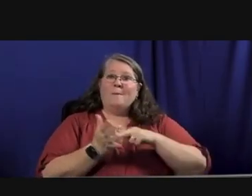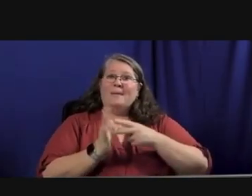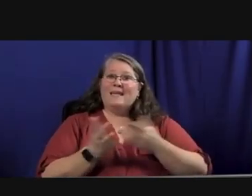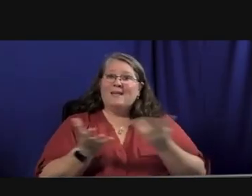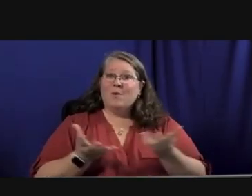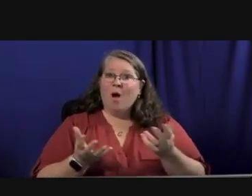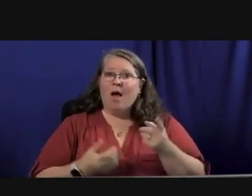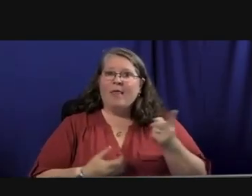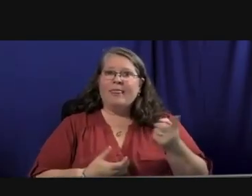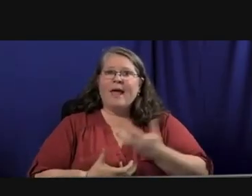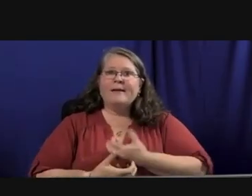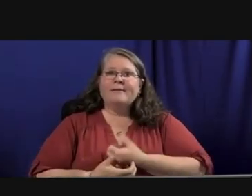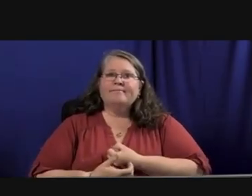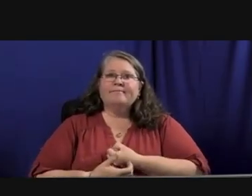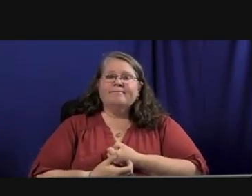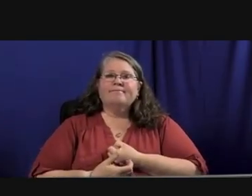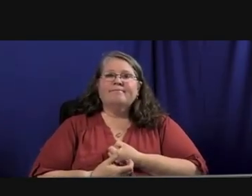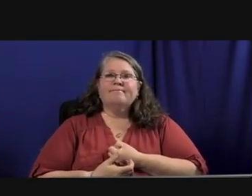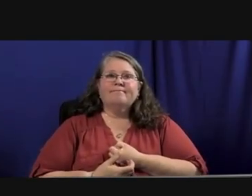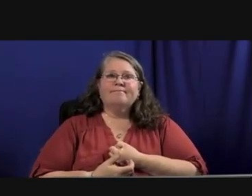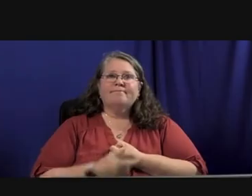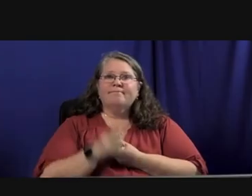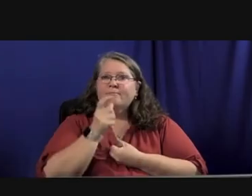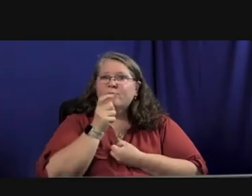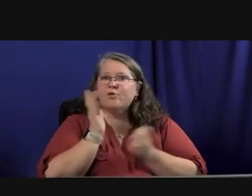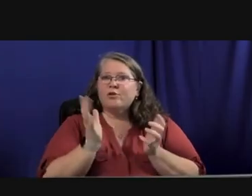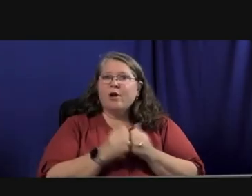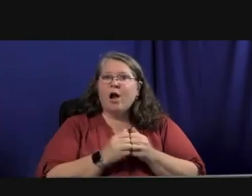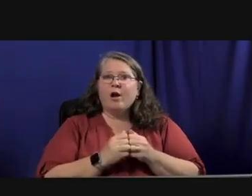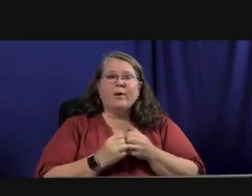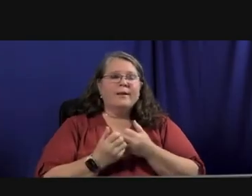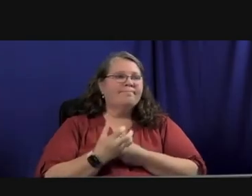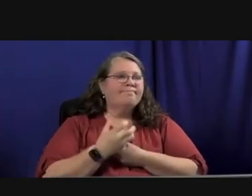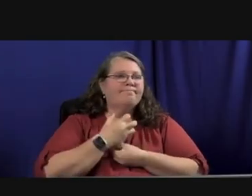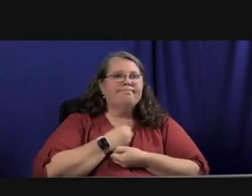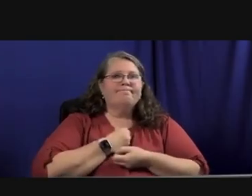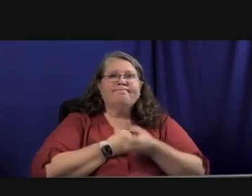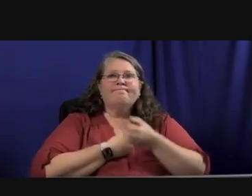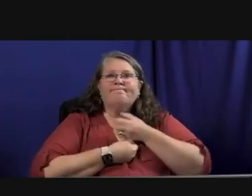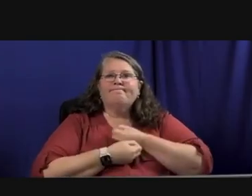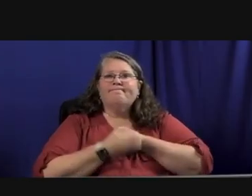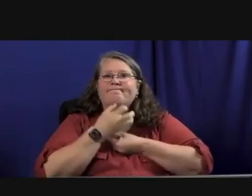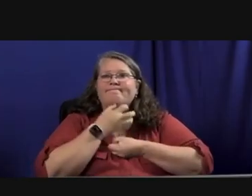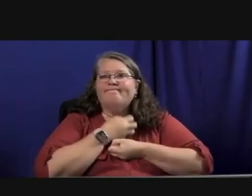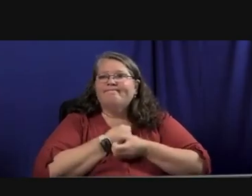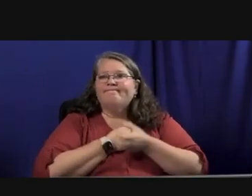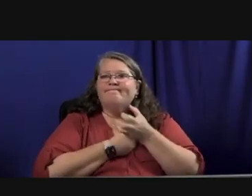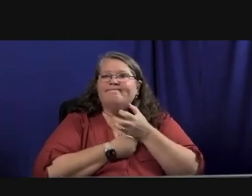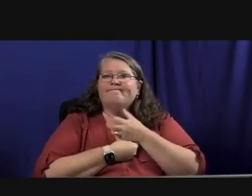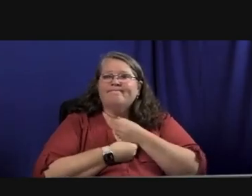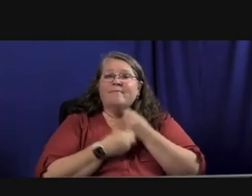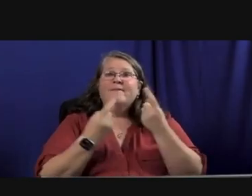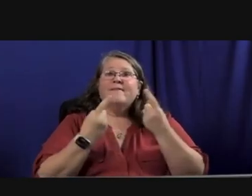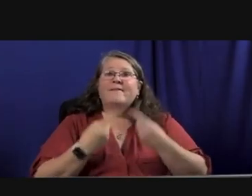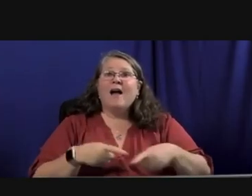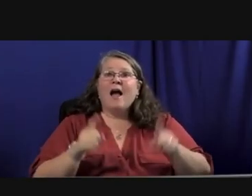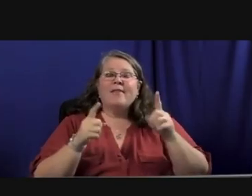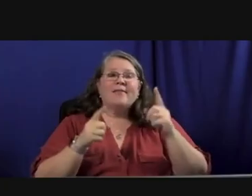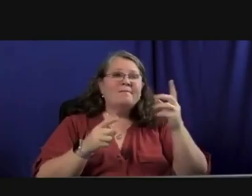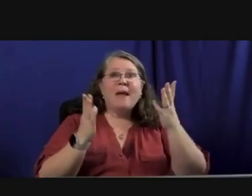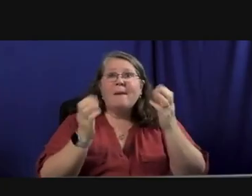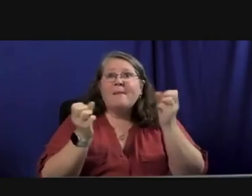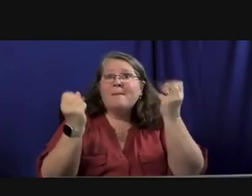people visiting to talk to them, which means they hold on to information for a very long time because they don't have anybody to talk